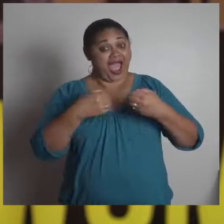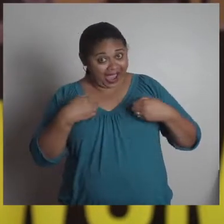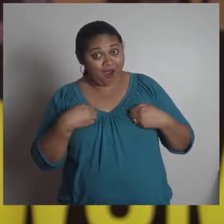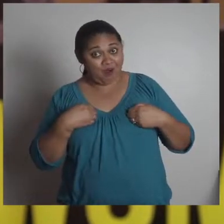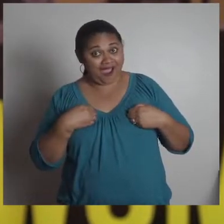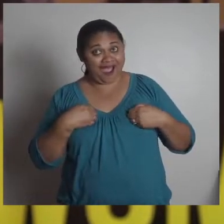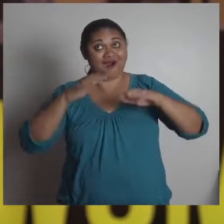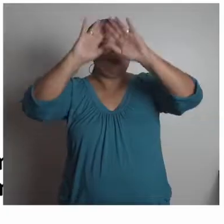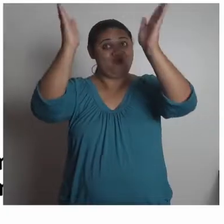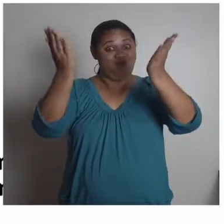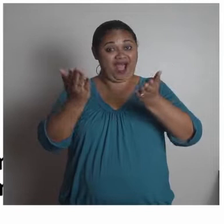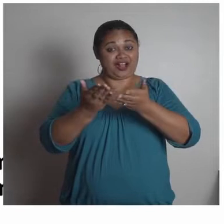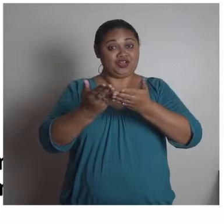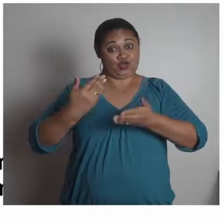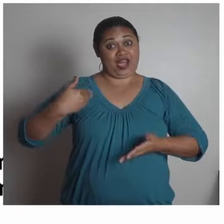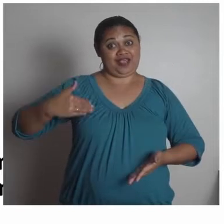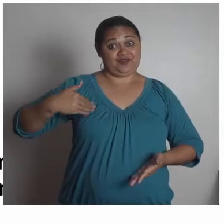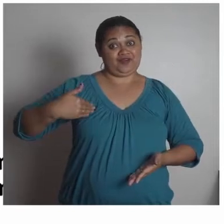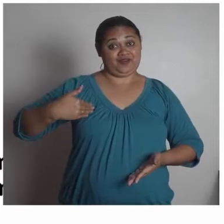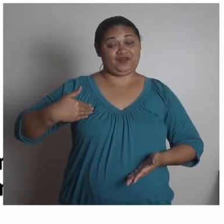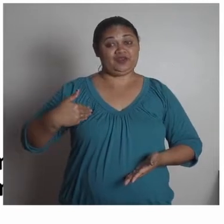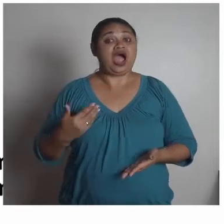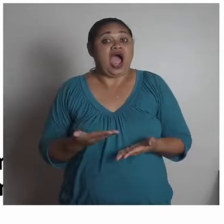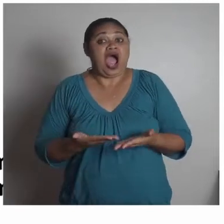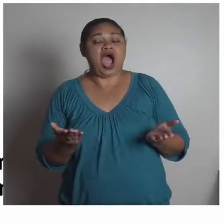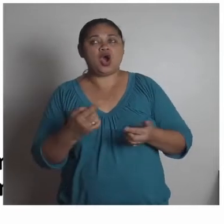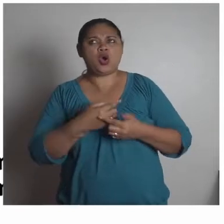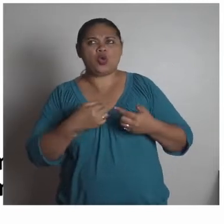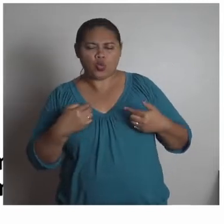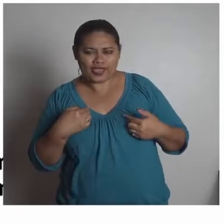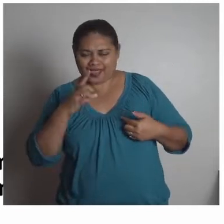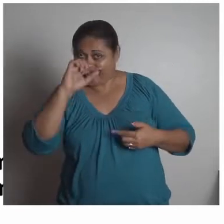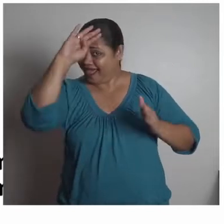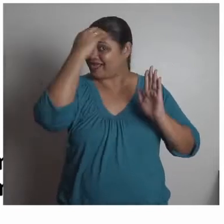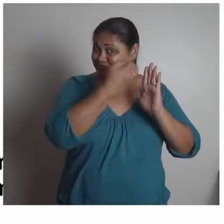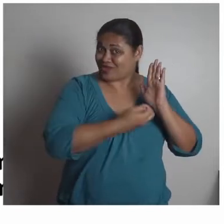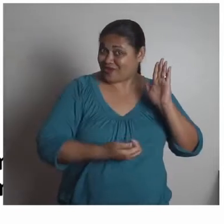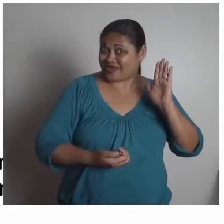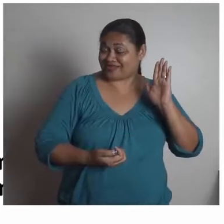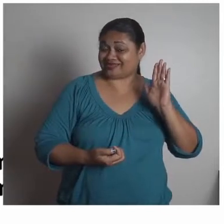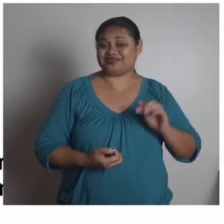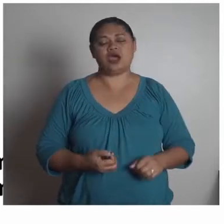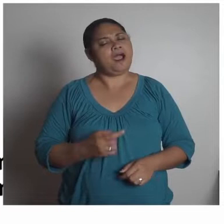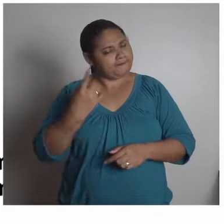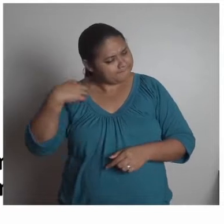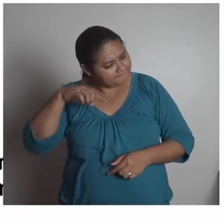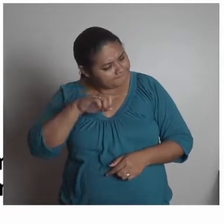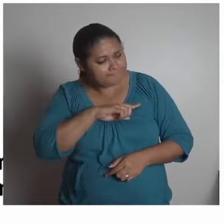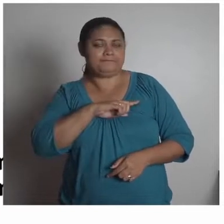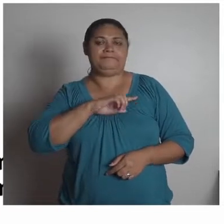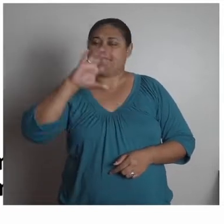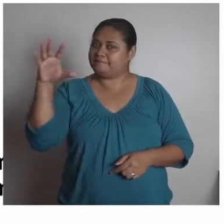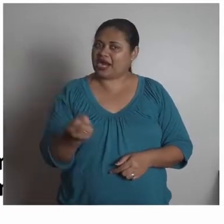argument. That's about saying, for our planet to survive, for us to survive in the way that we've been able to